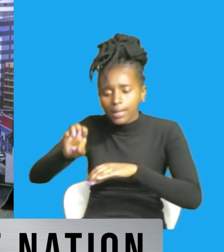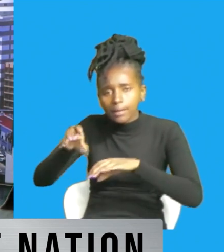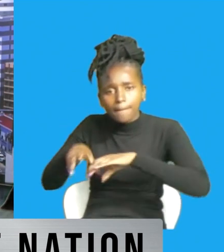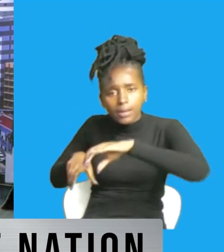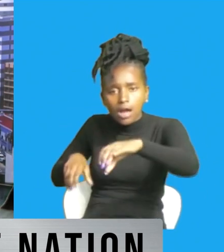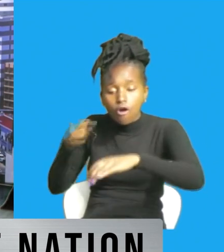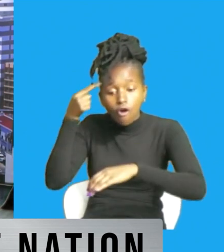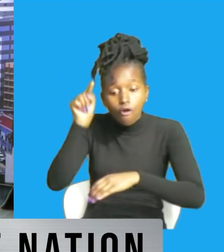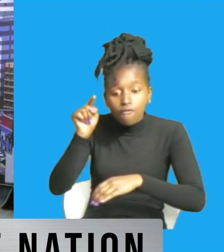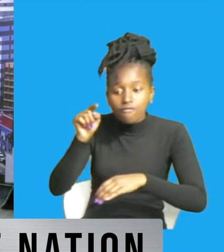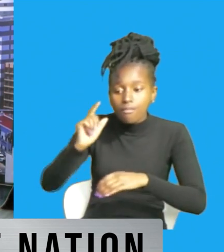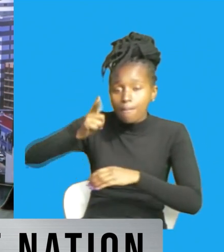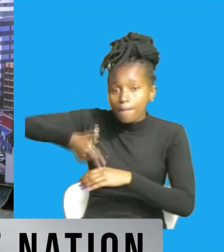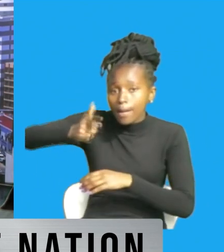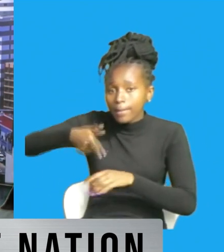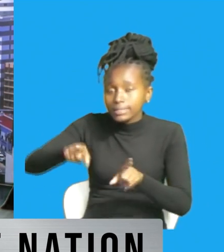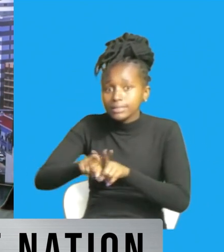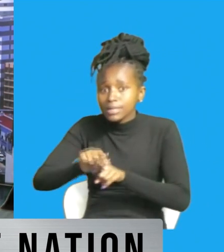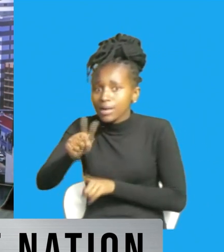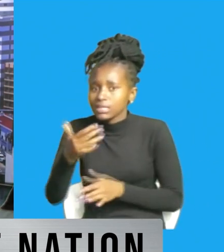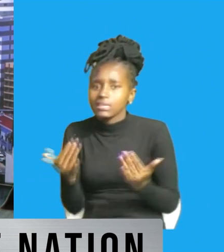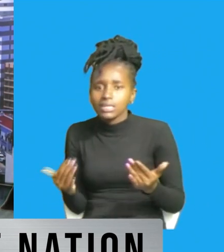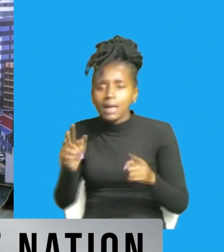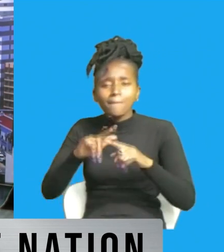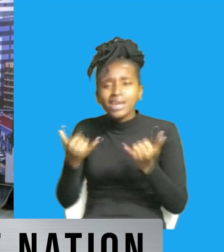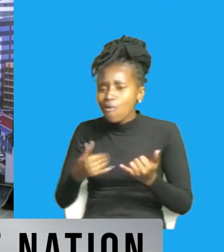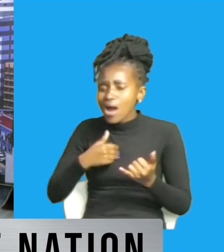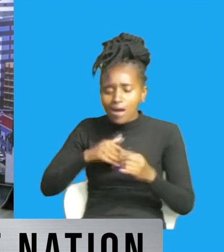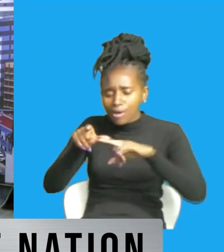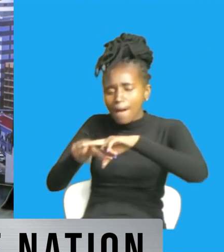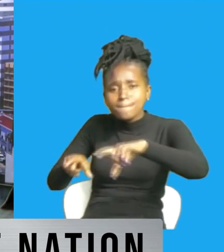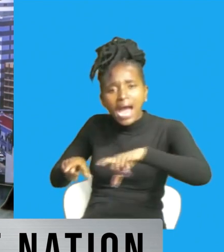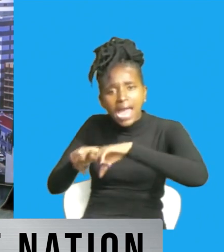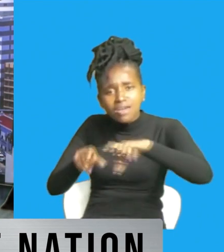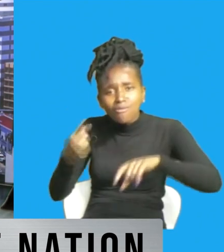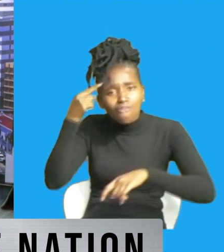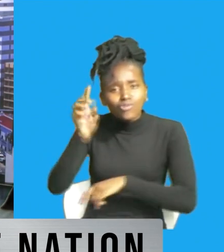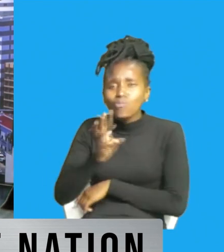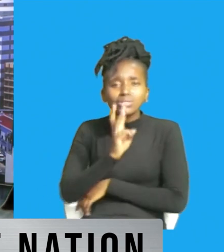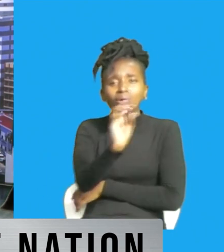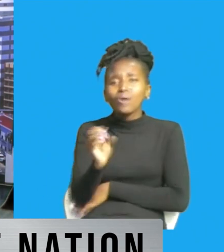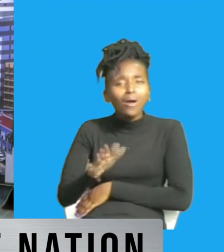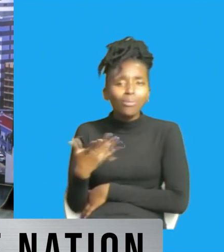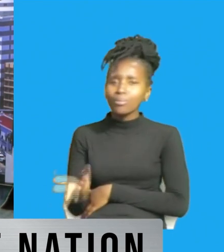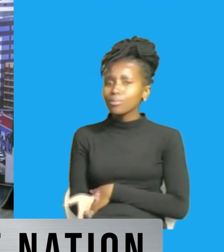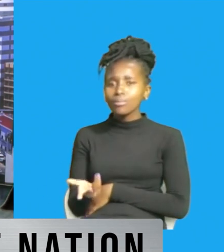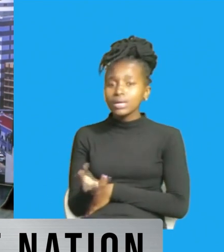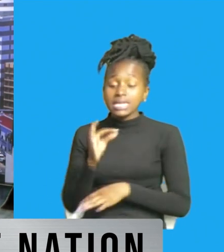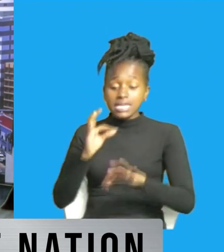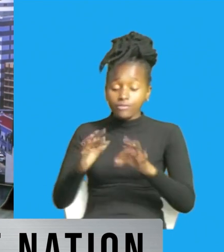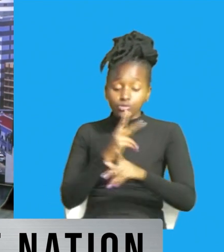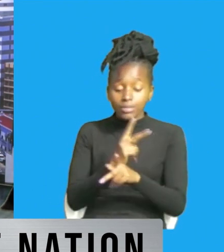we can't take water to those areas and maybe deal with the question of water? At least kukuwe na mahali zimewekwa maji kando, kukuwe na